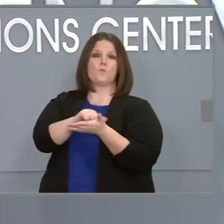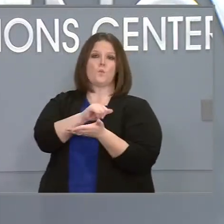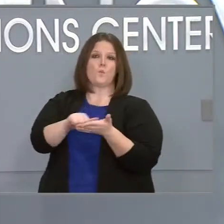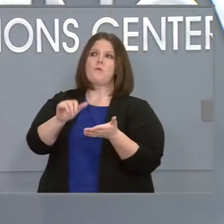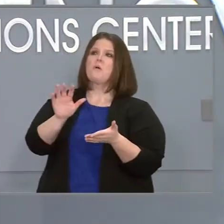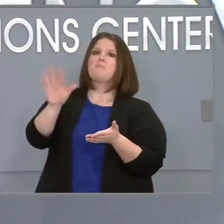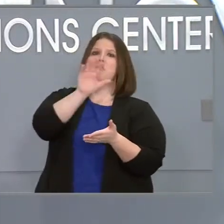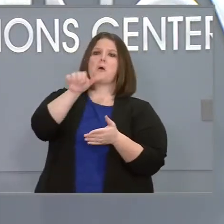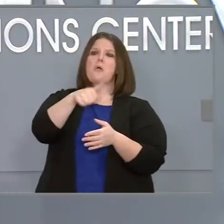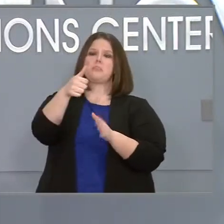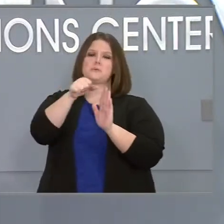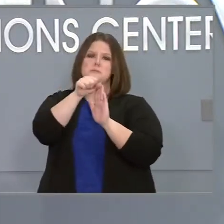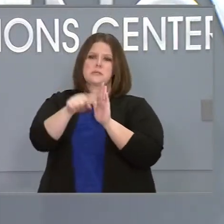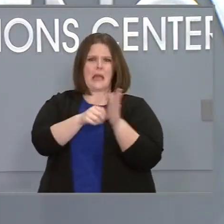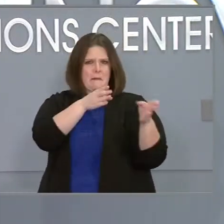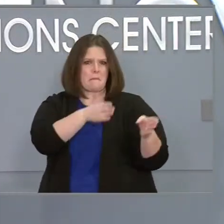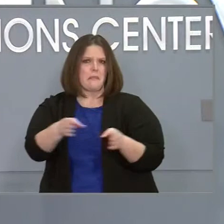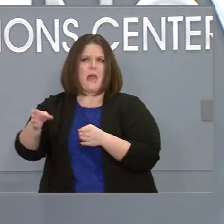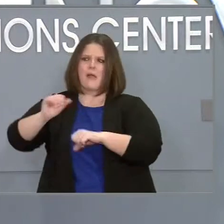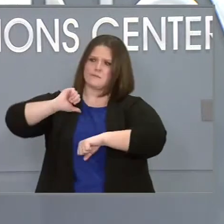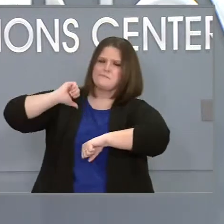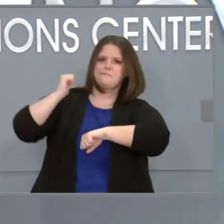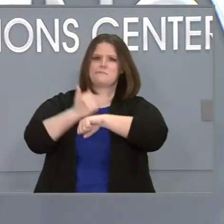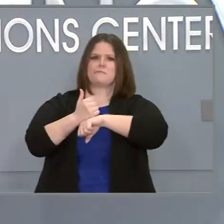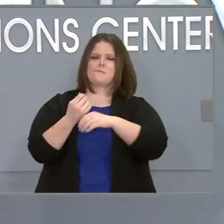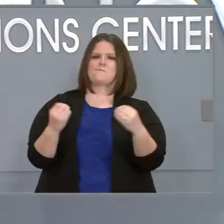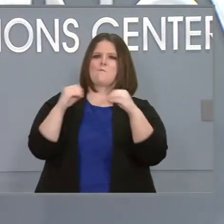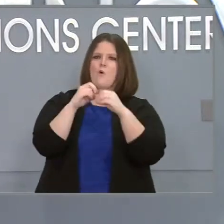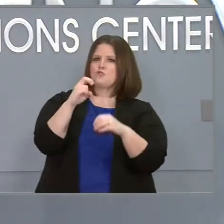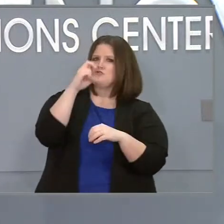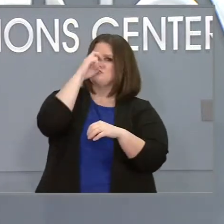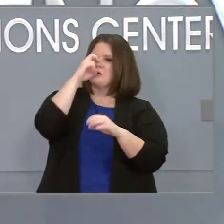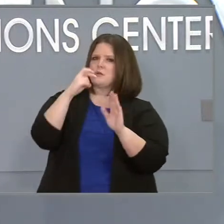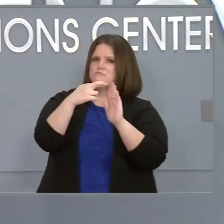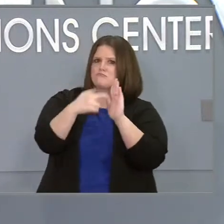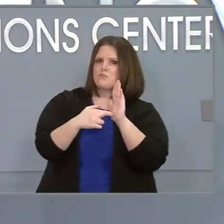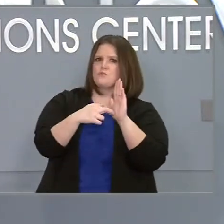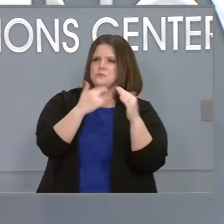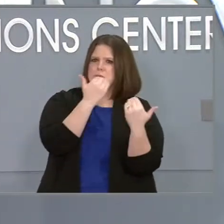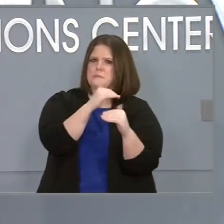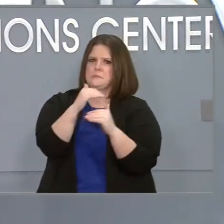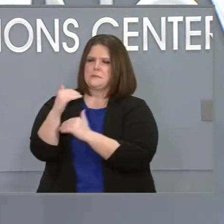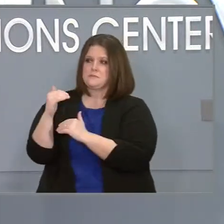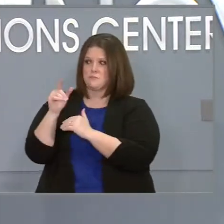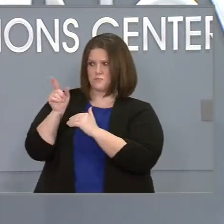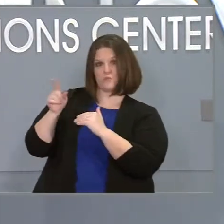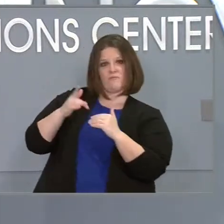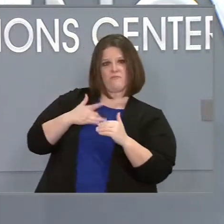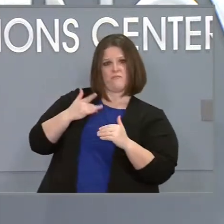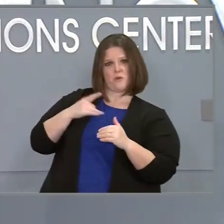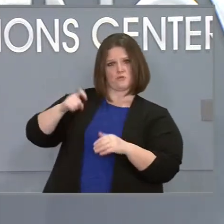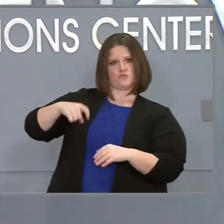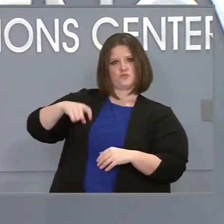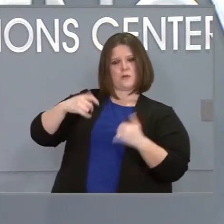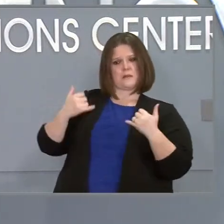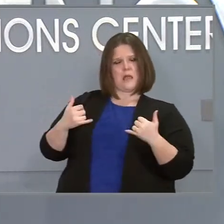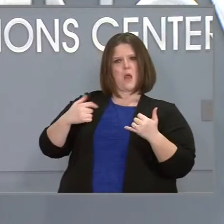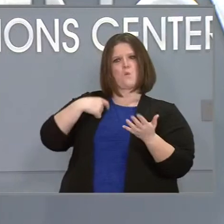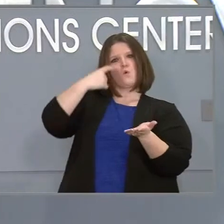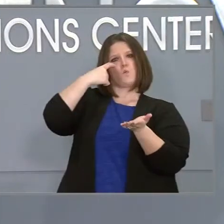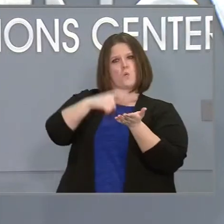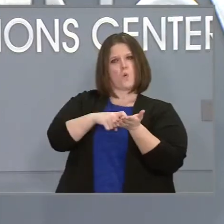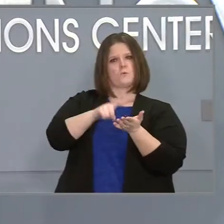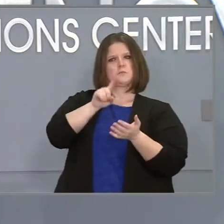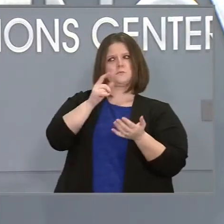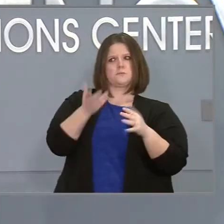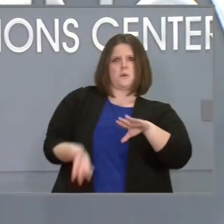to reimposing additional mandates. Is that something that you would advise, particularly at a time when we're seeing 130%